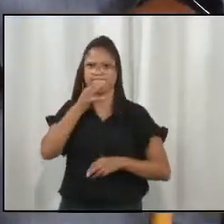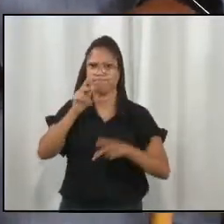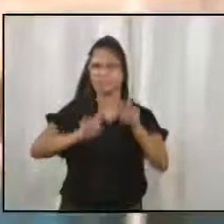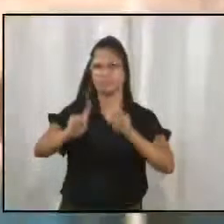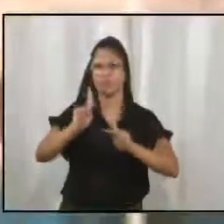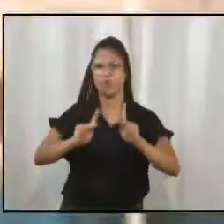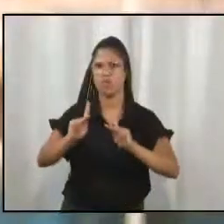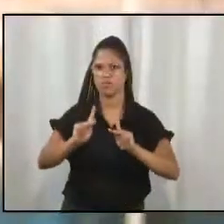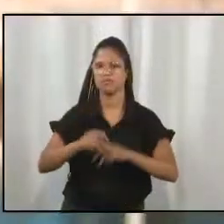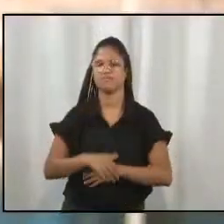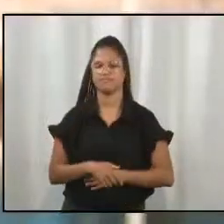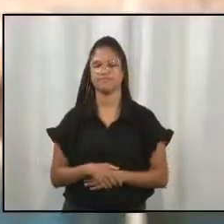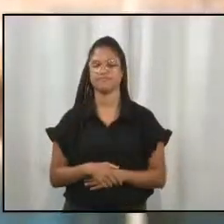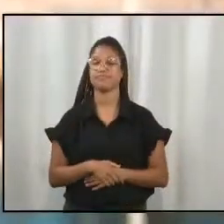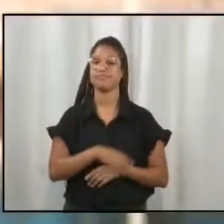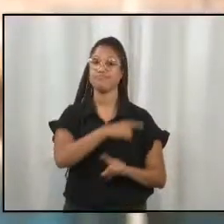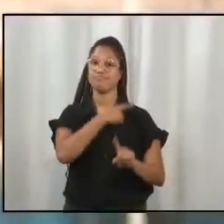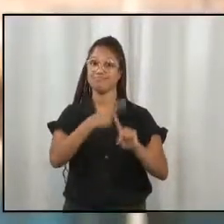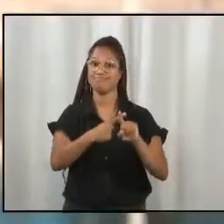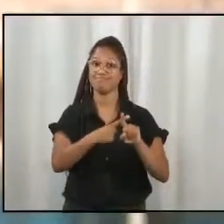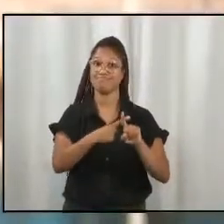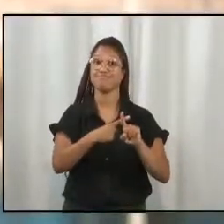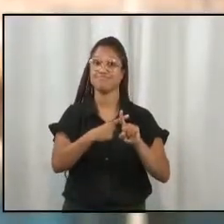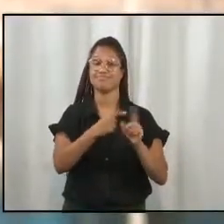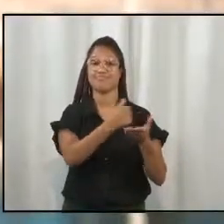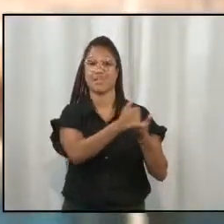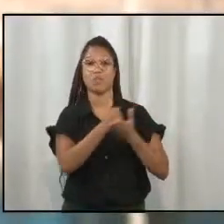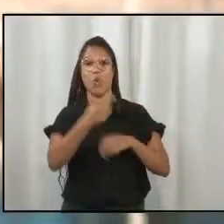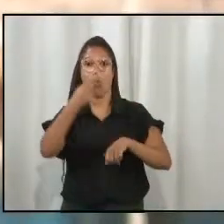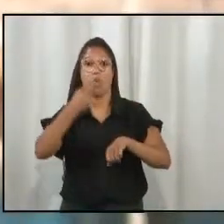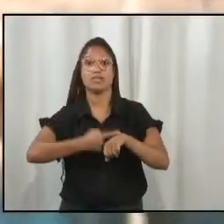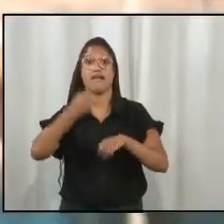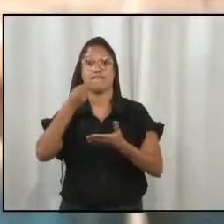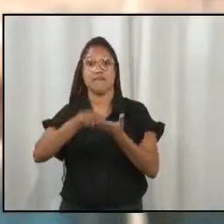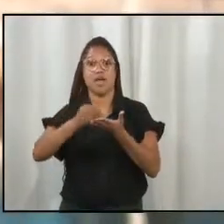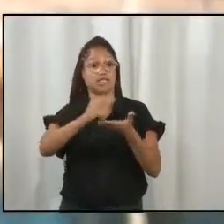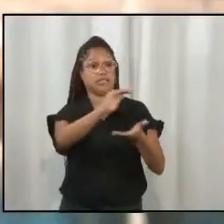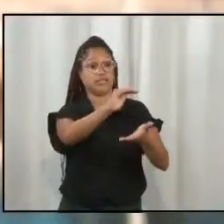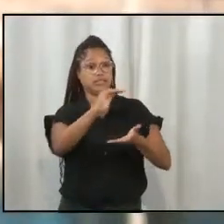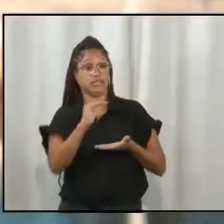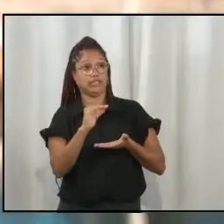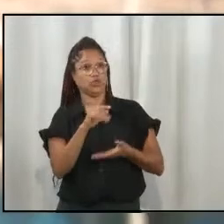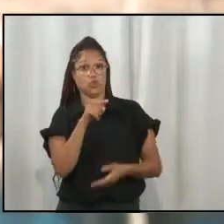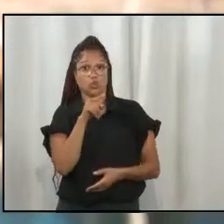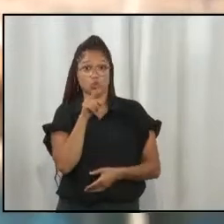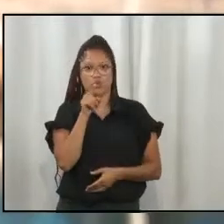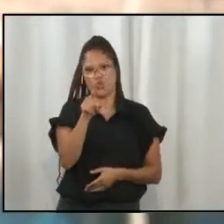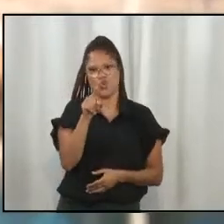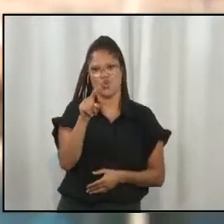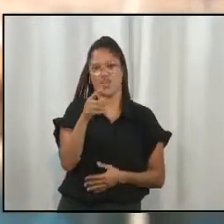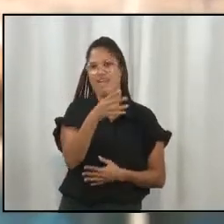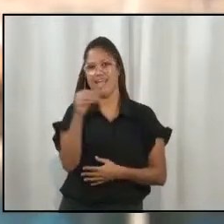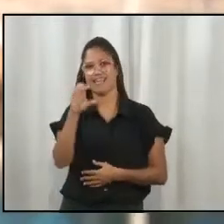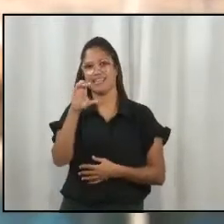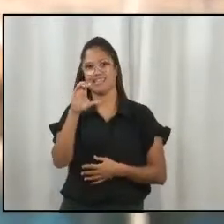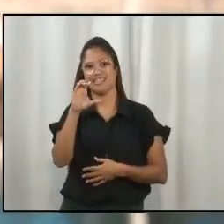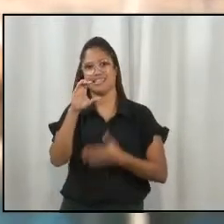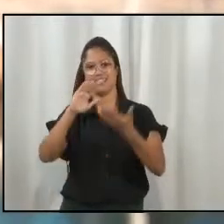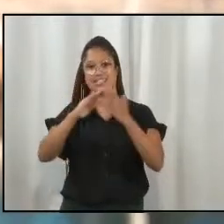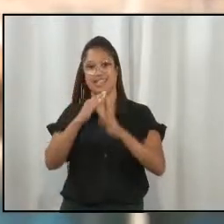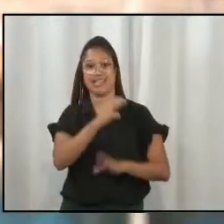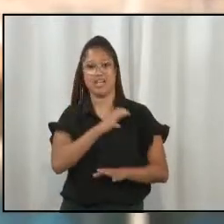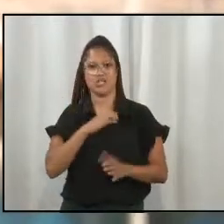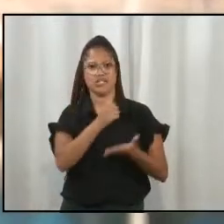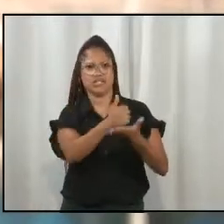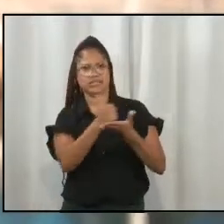provisions. We also were able to utilize the one-time funds that you and City Council allocated for this effort